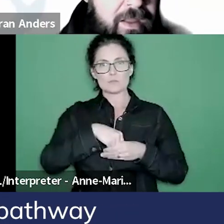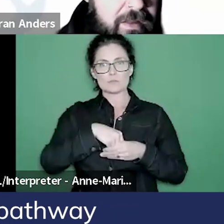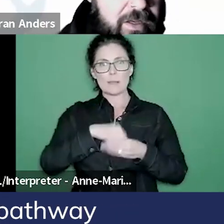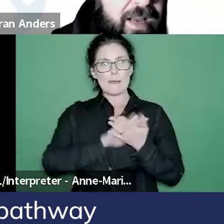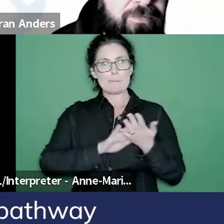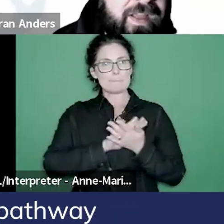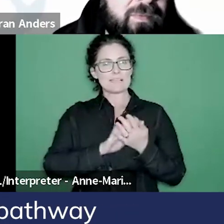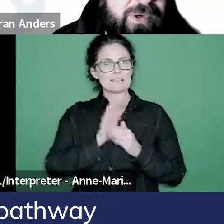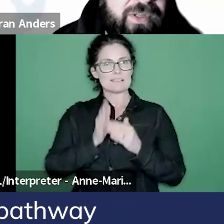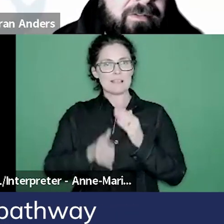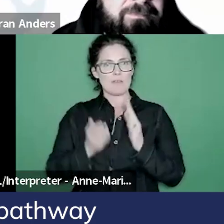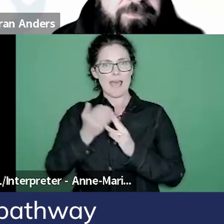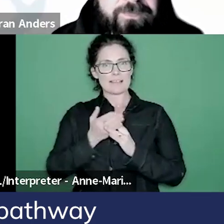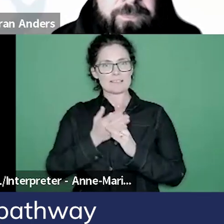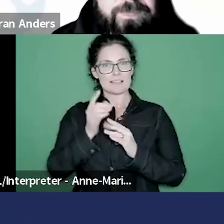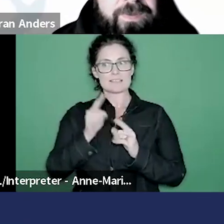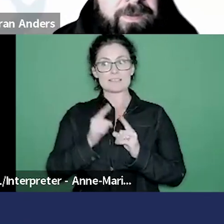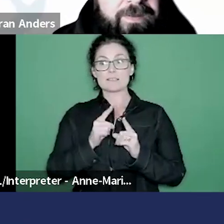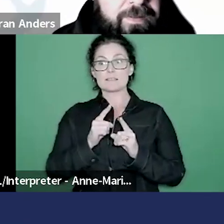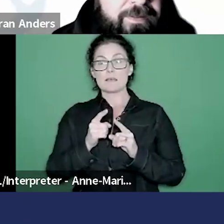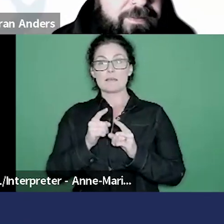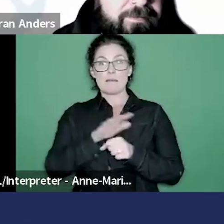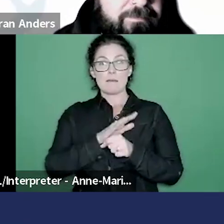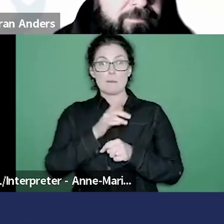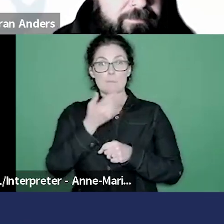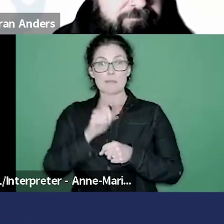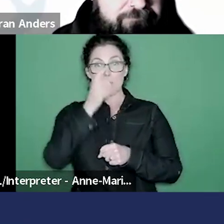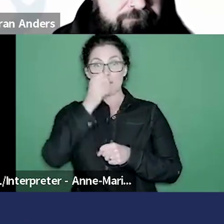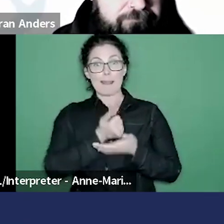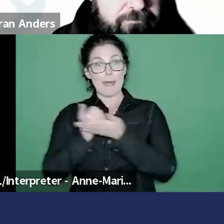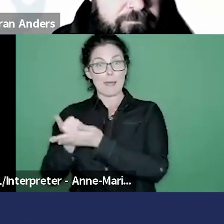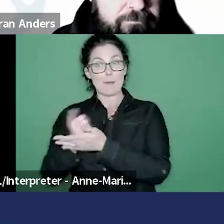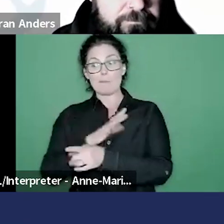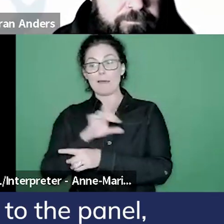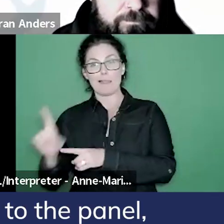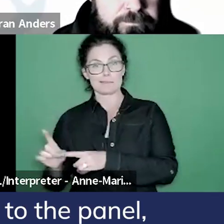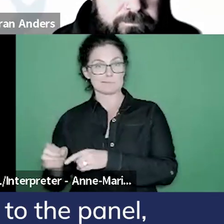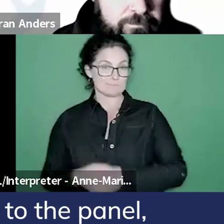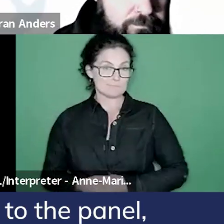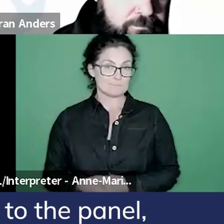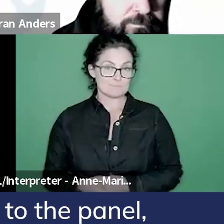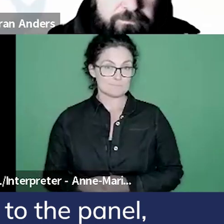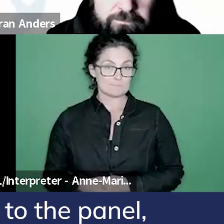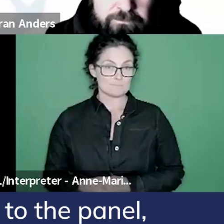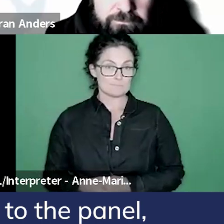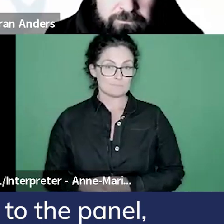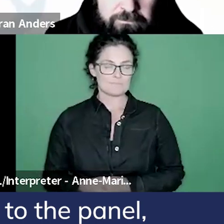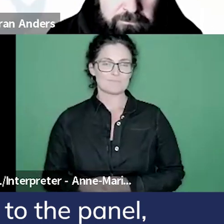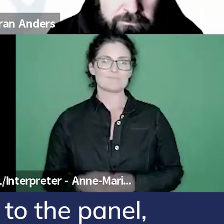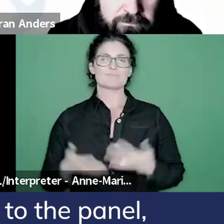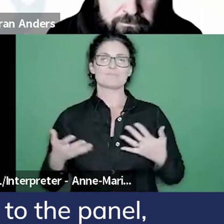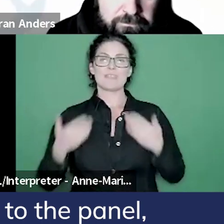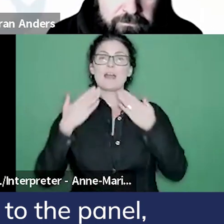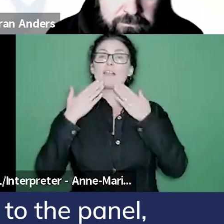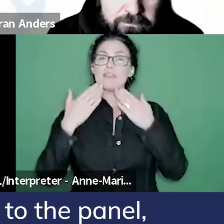parts of the pathway that can offer that support later on. Thanks so much, Kieran. And I wanted to extend a huge thank